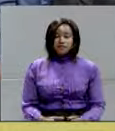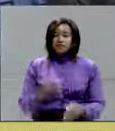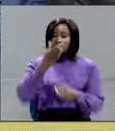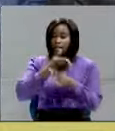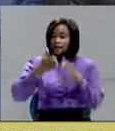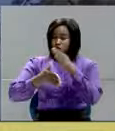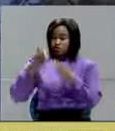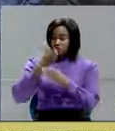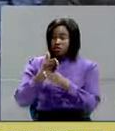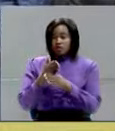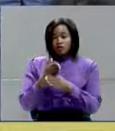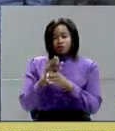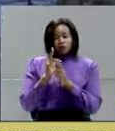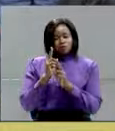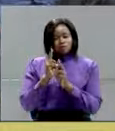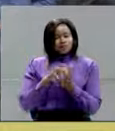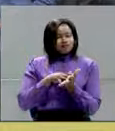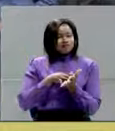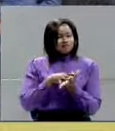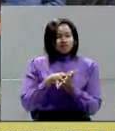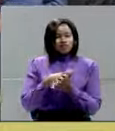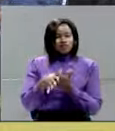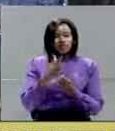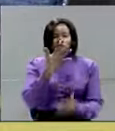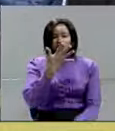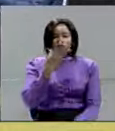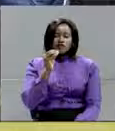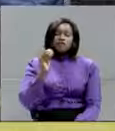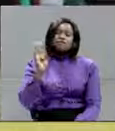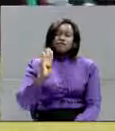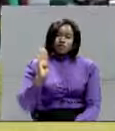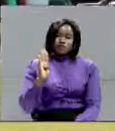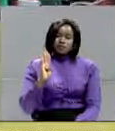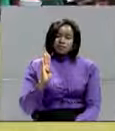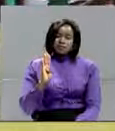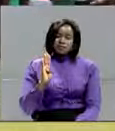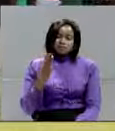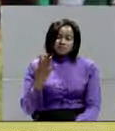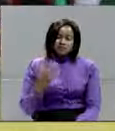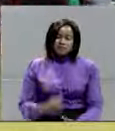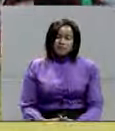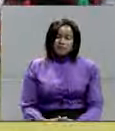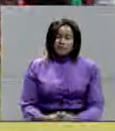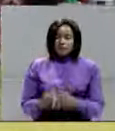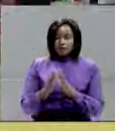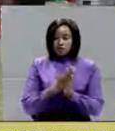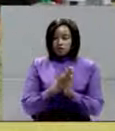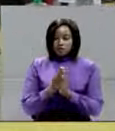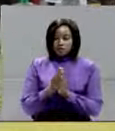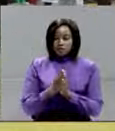is estimated to cost 50 billion shillings. Joseph Buule,